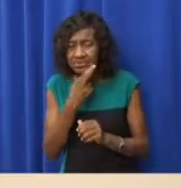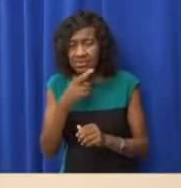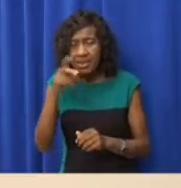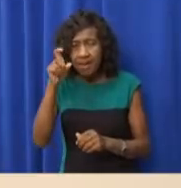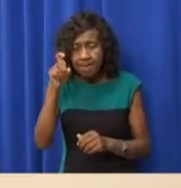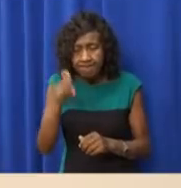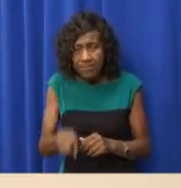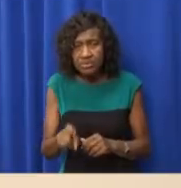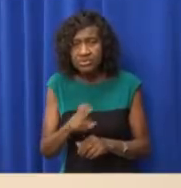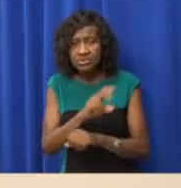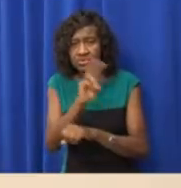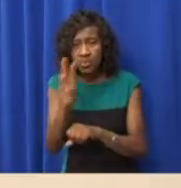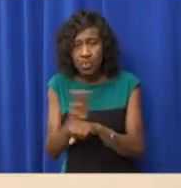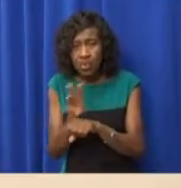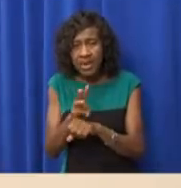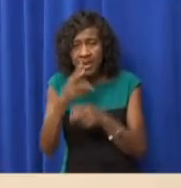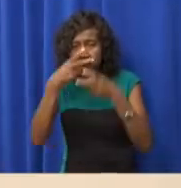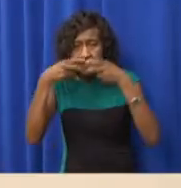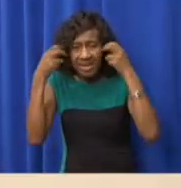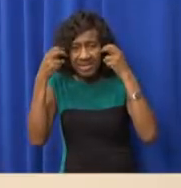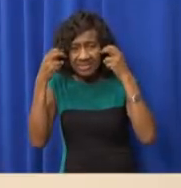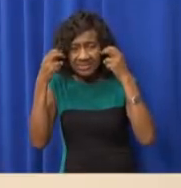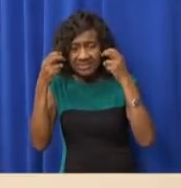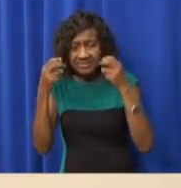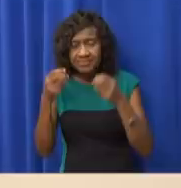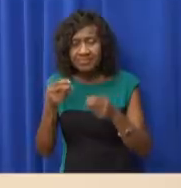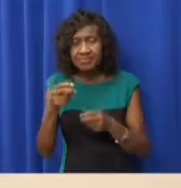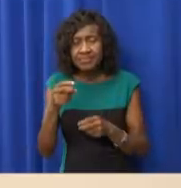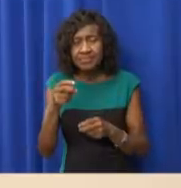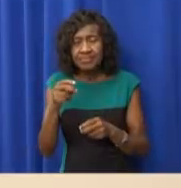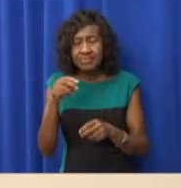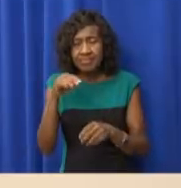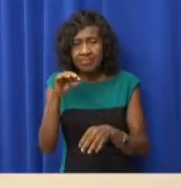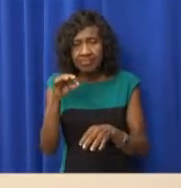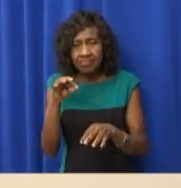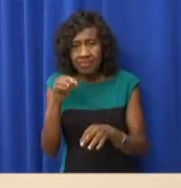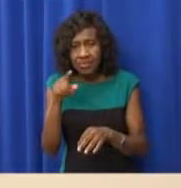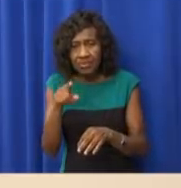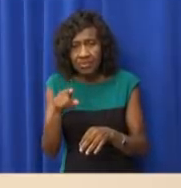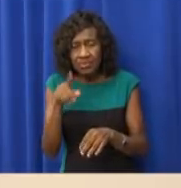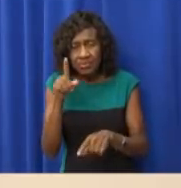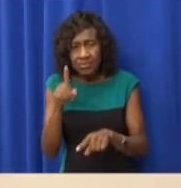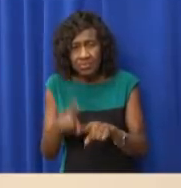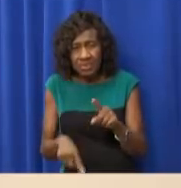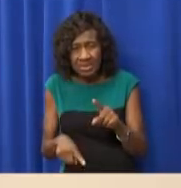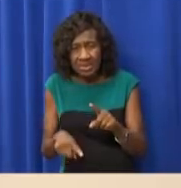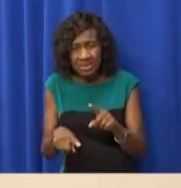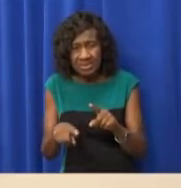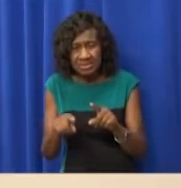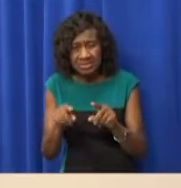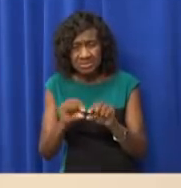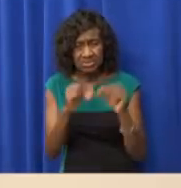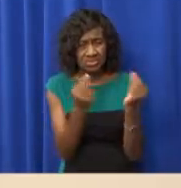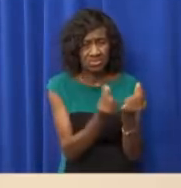seated at their table. Mingling within 6 feet or physical contact with others is